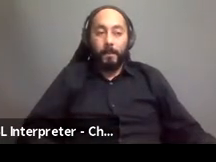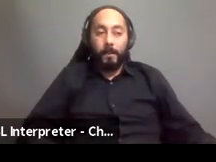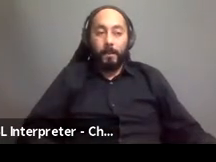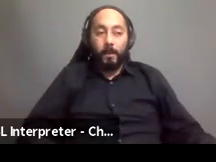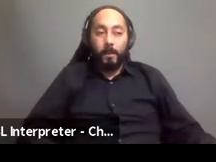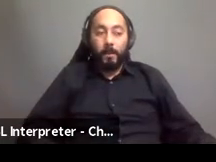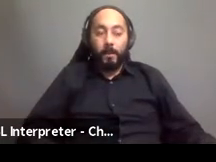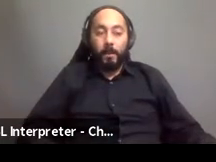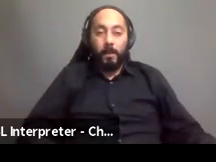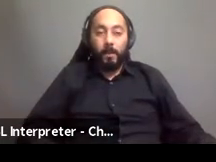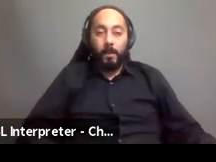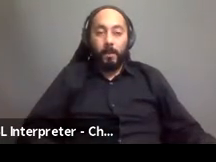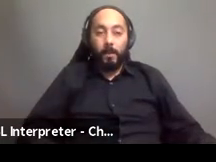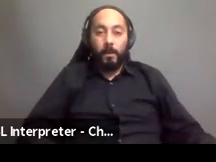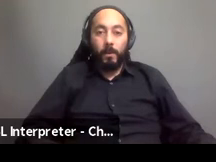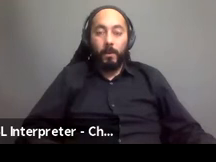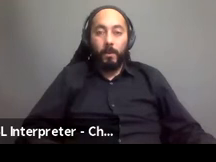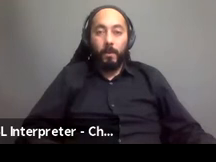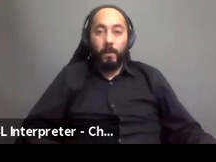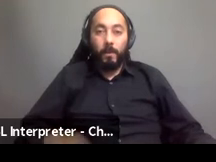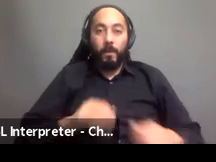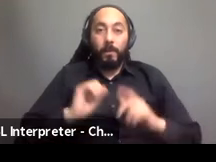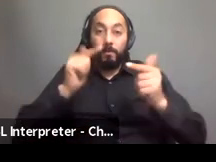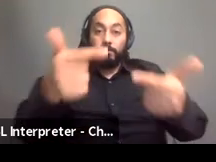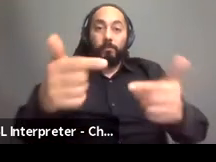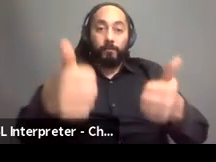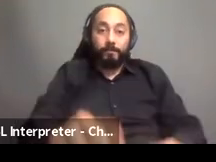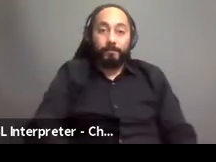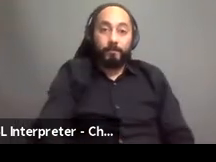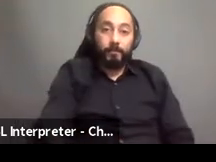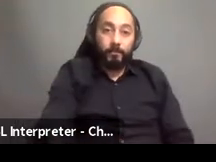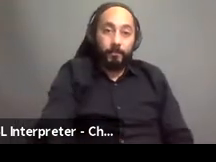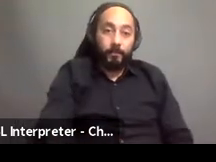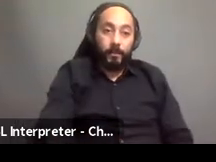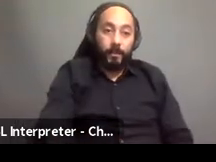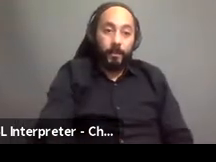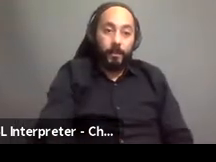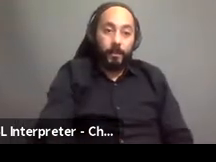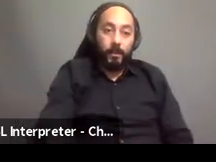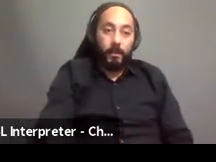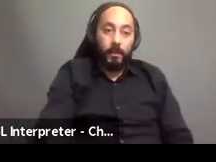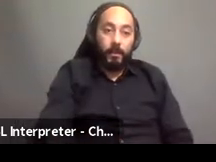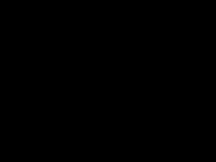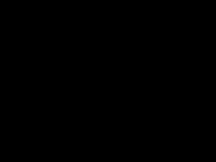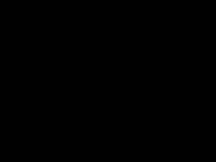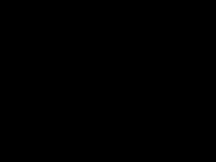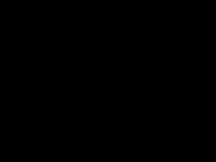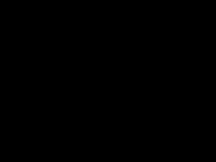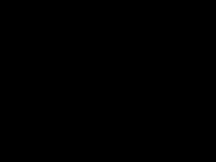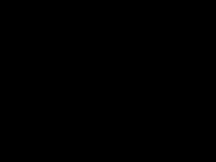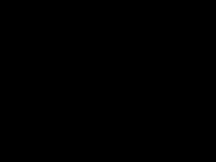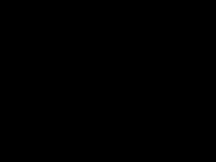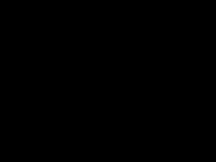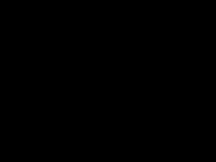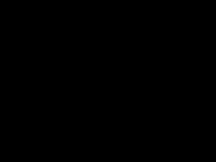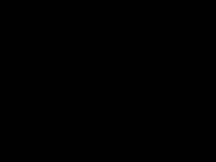Greater risk. So another person here said, as a non-binary person, they're at greater risk of being harassed at work. So that is something they need to worry